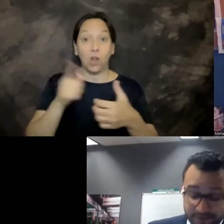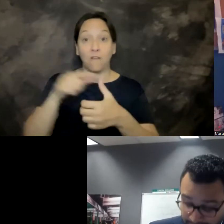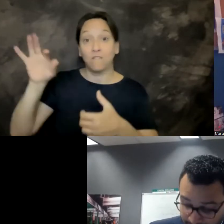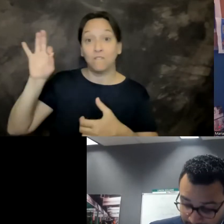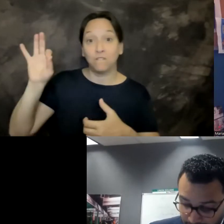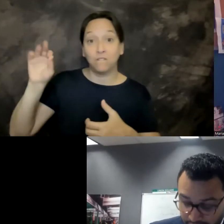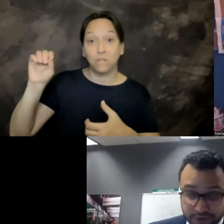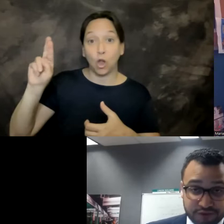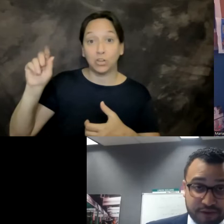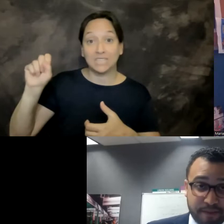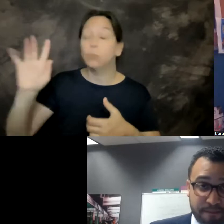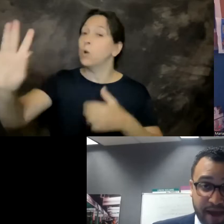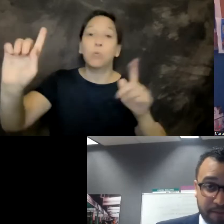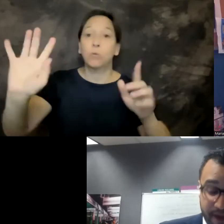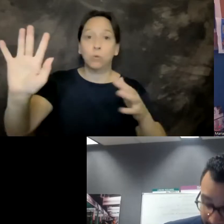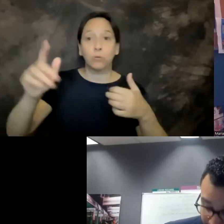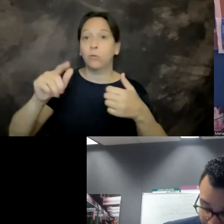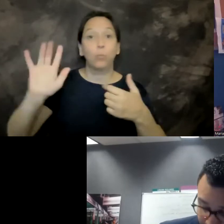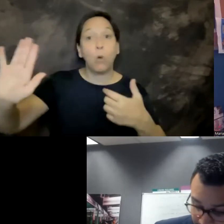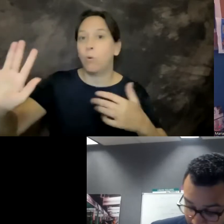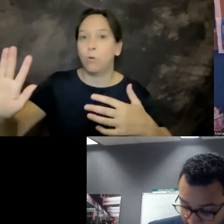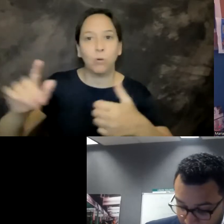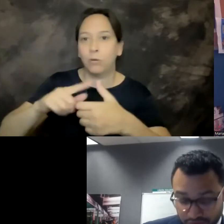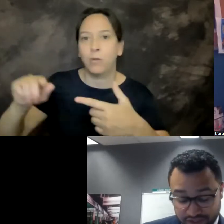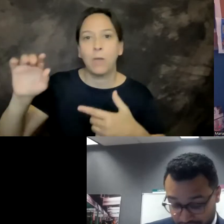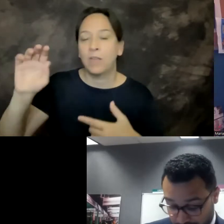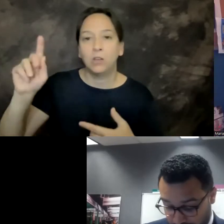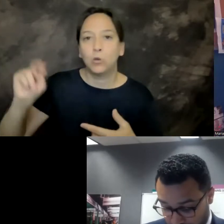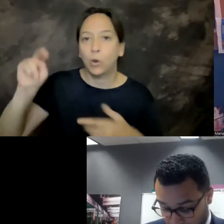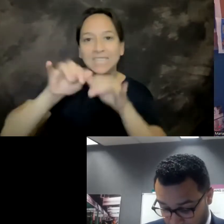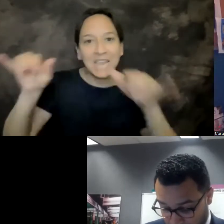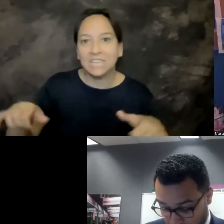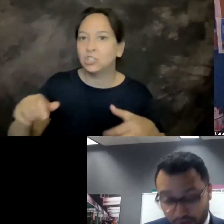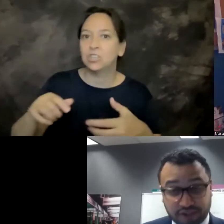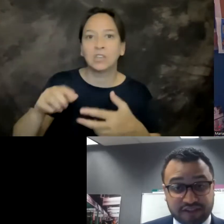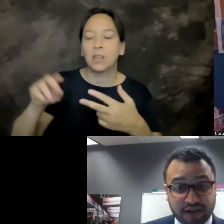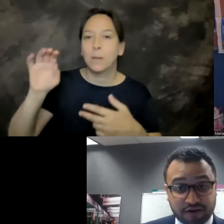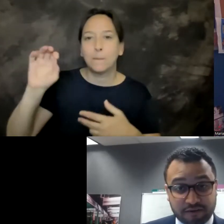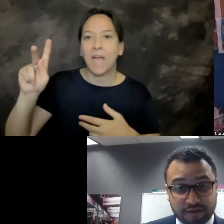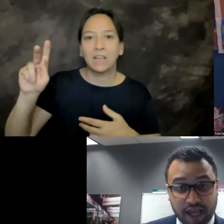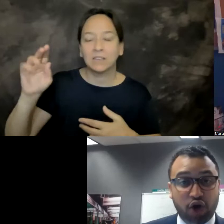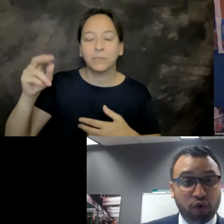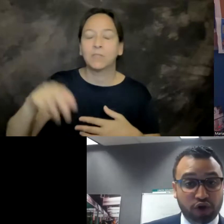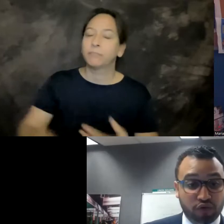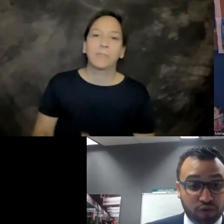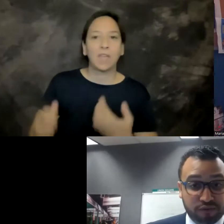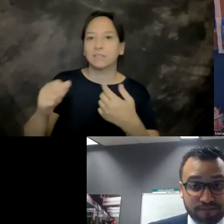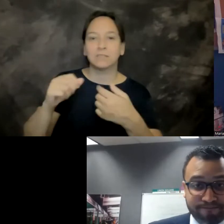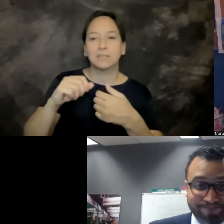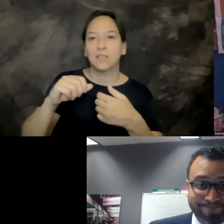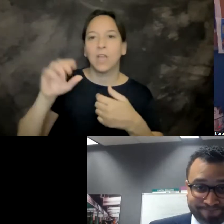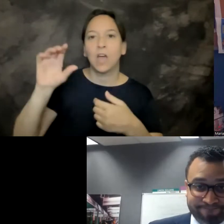Hills, Ruggles, Back Bay, North Station, Malden Center, and Oak